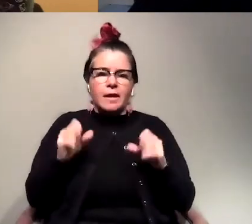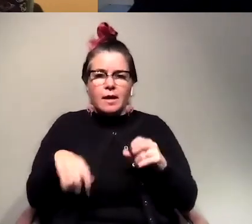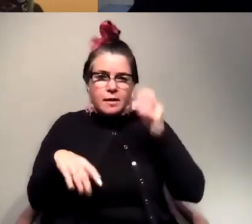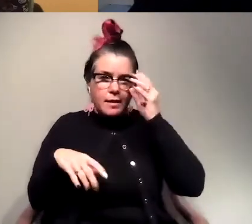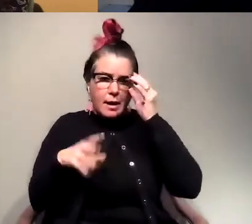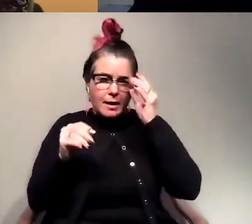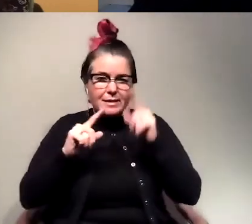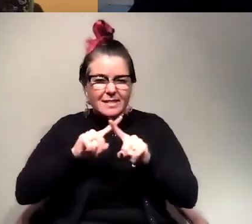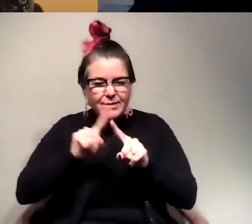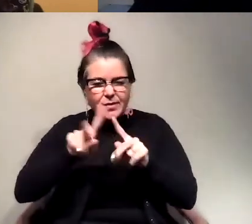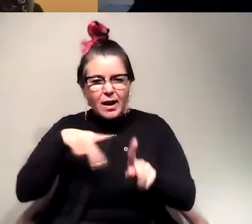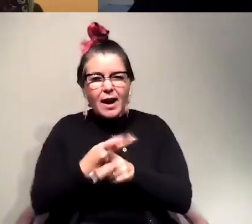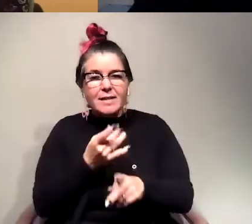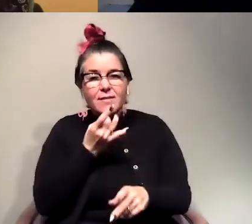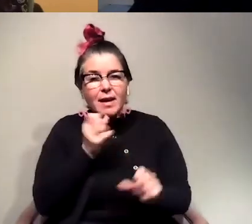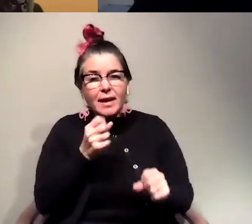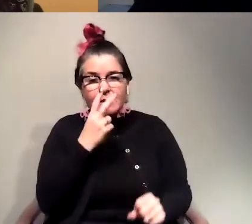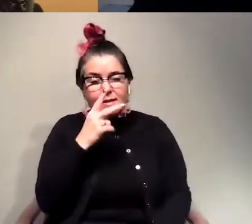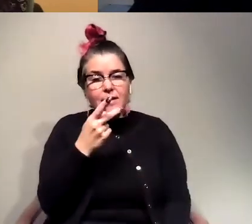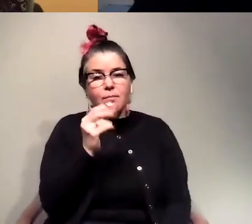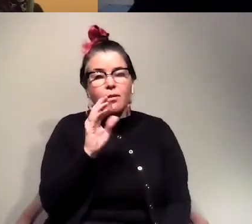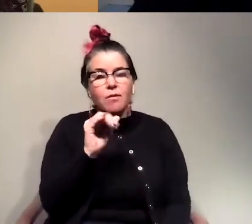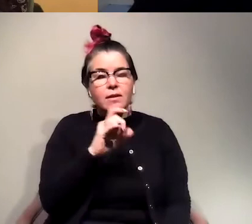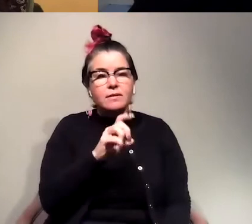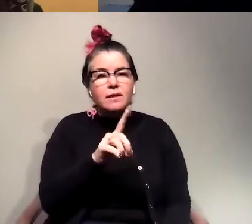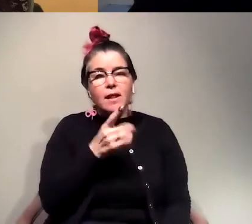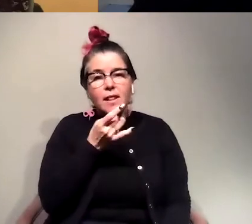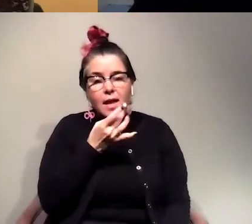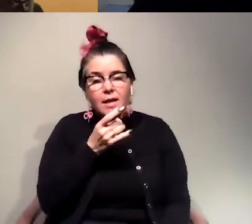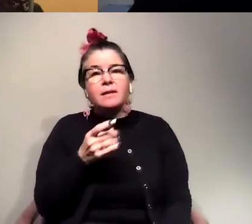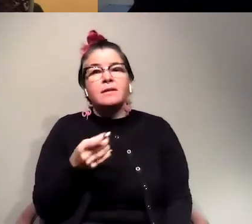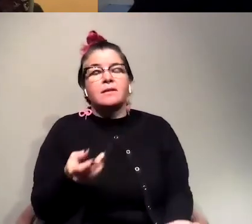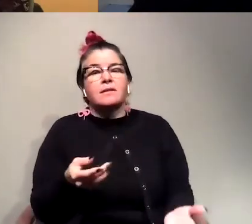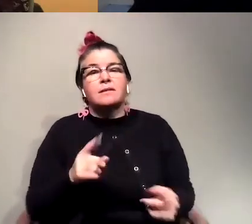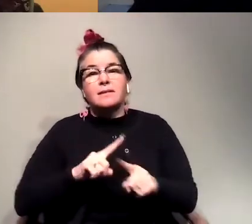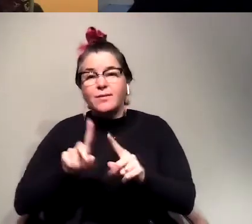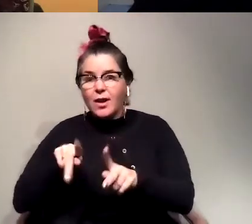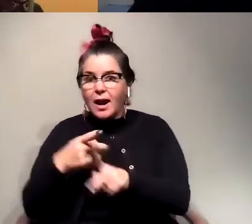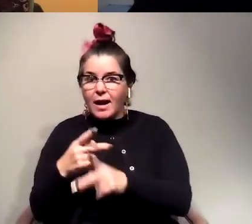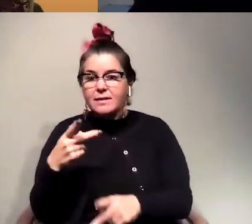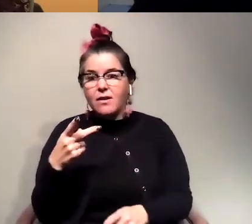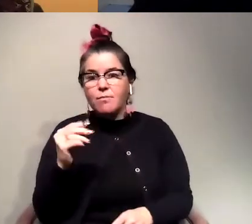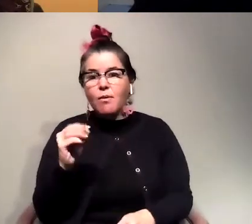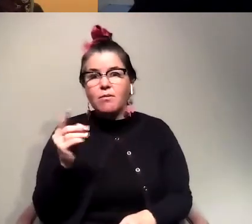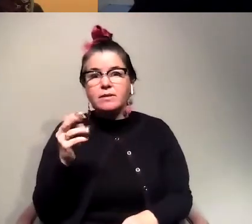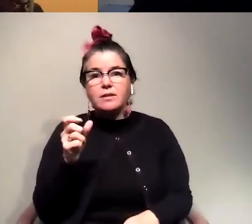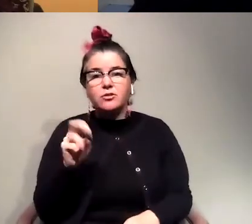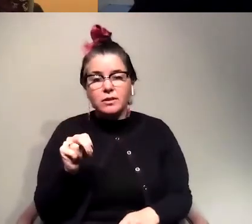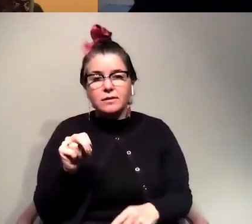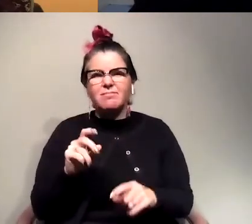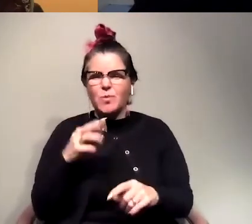different kinds of light, like you can see polarized light, different kinds of polarization. Like, there's weird stuff that